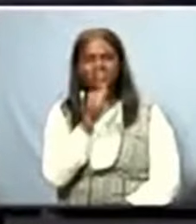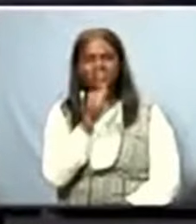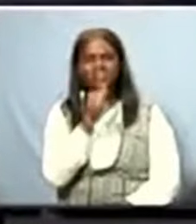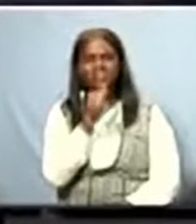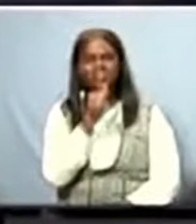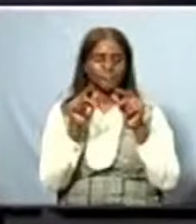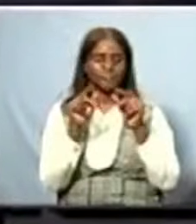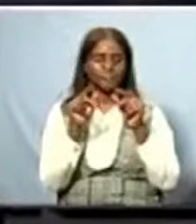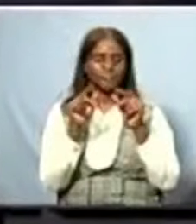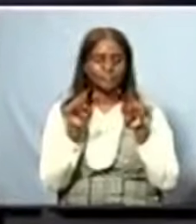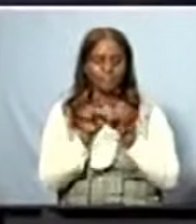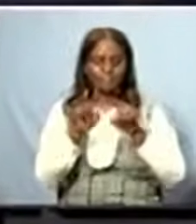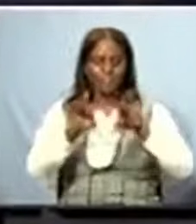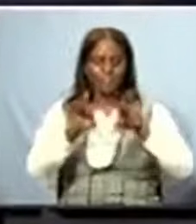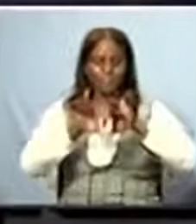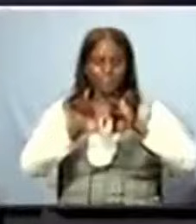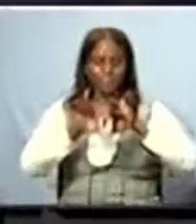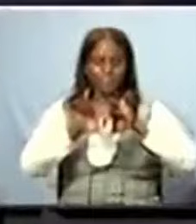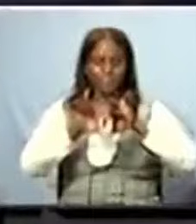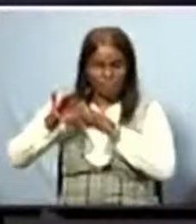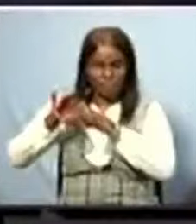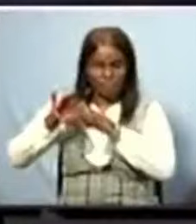support a separate ballot,